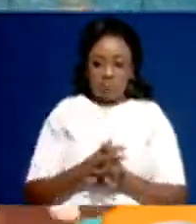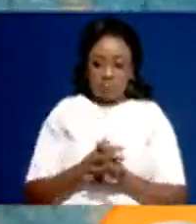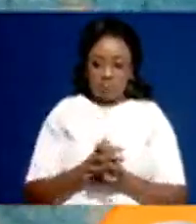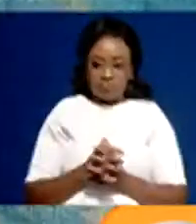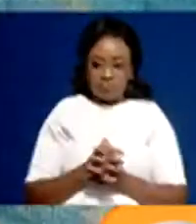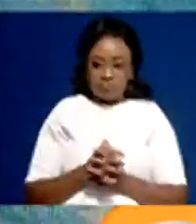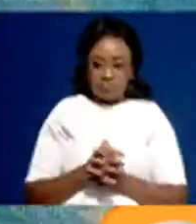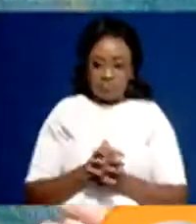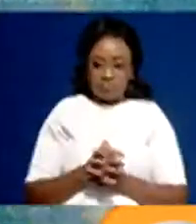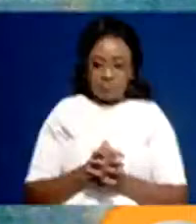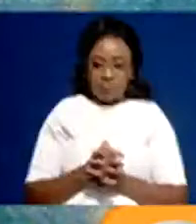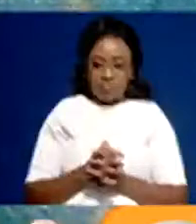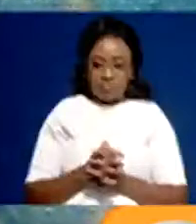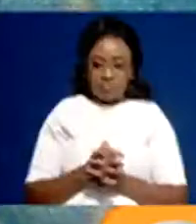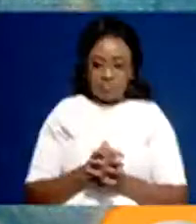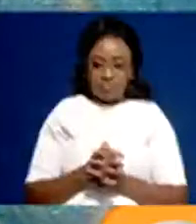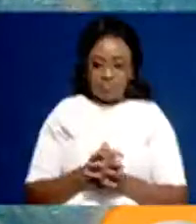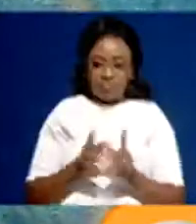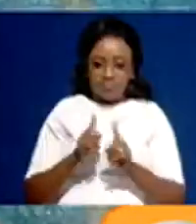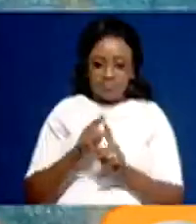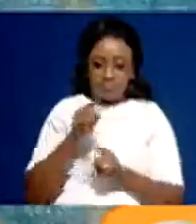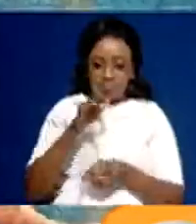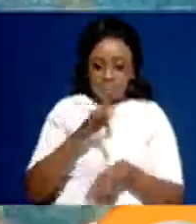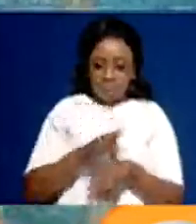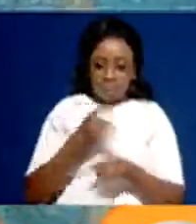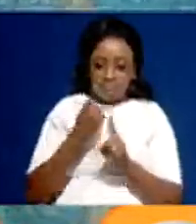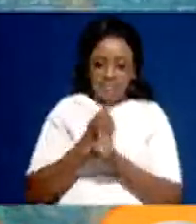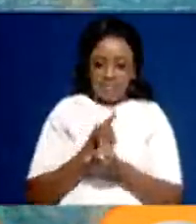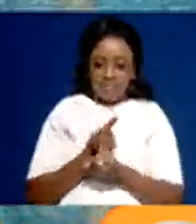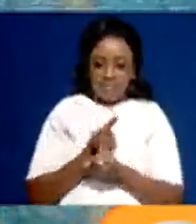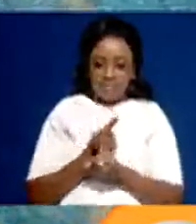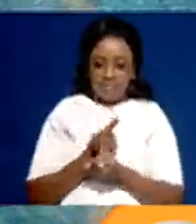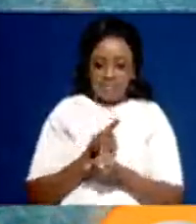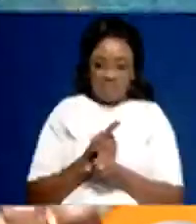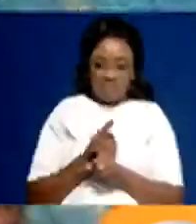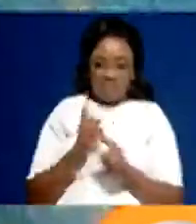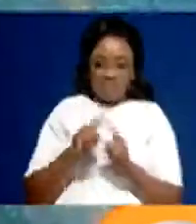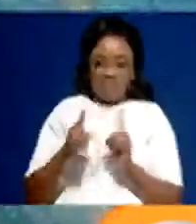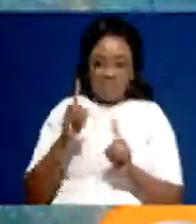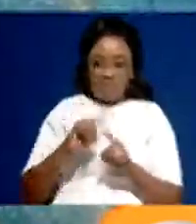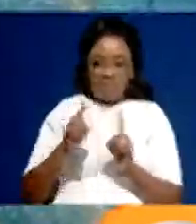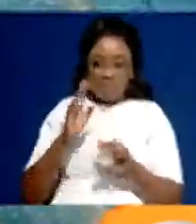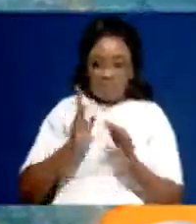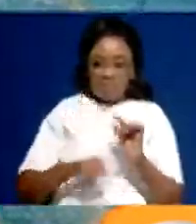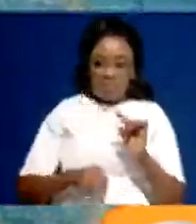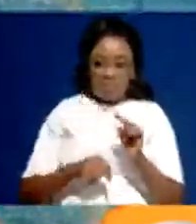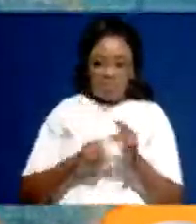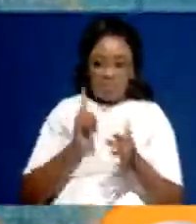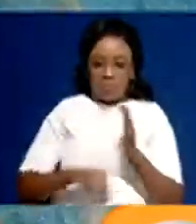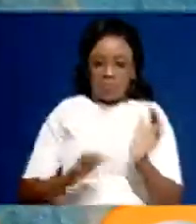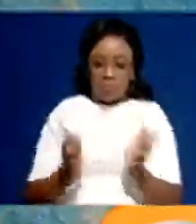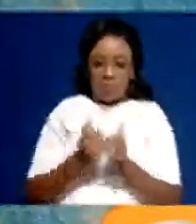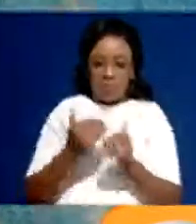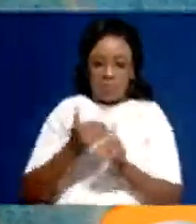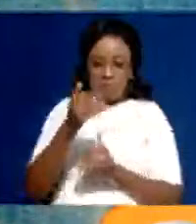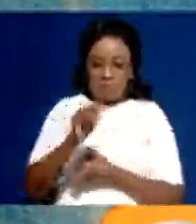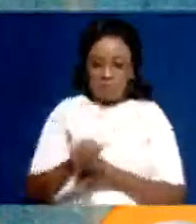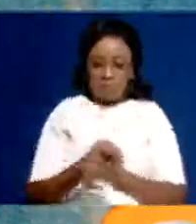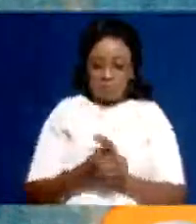which hits the crops which are planted there. Then what happens after reducing that heat?